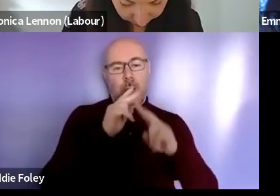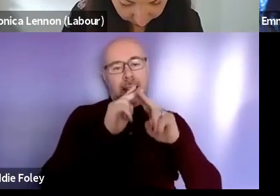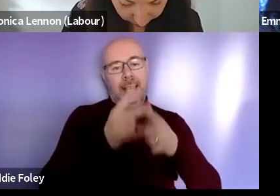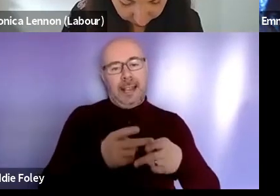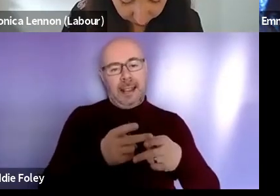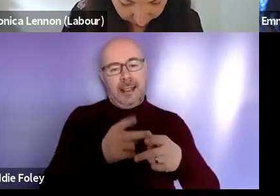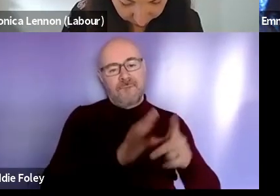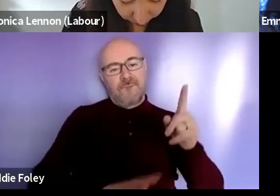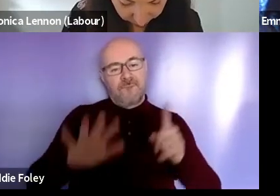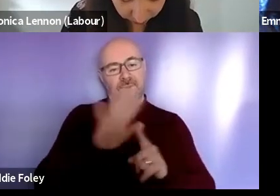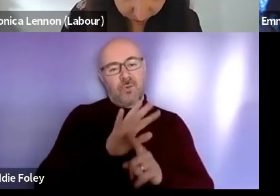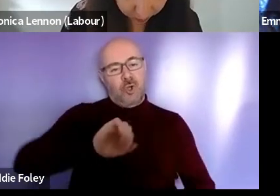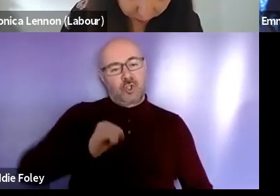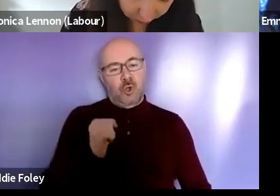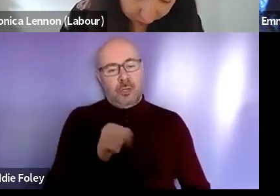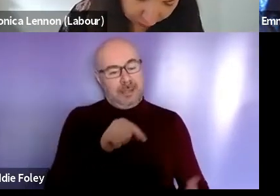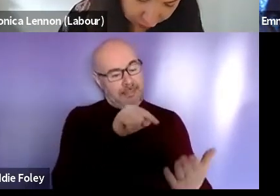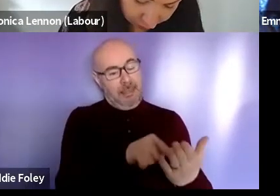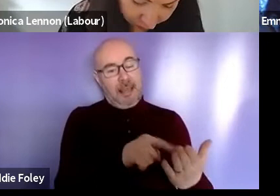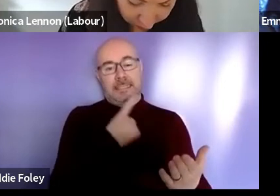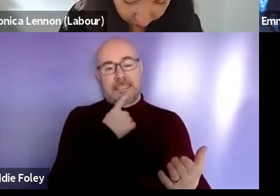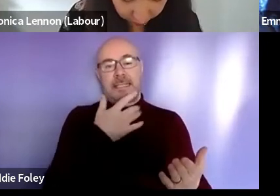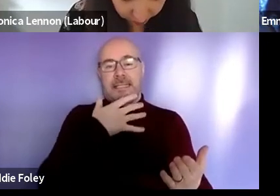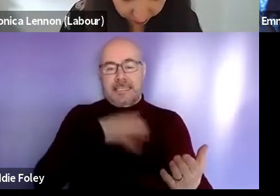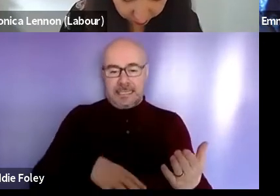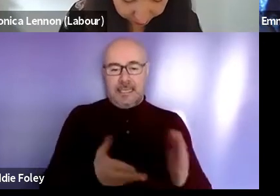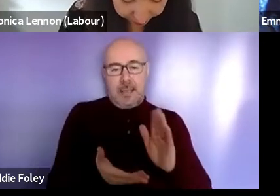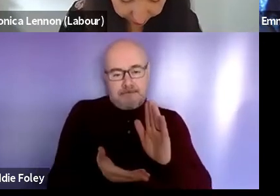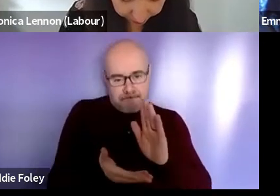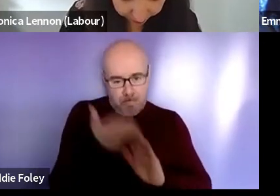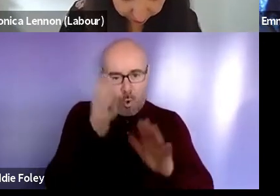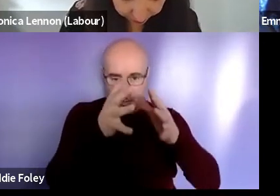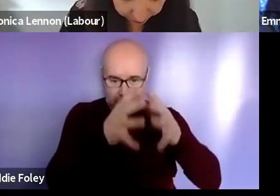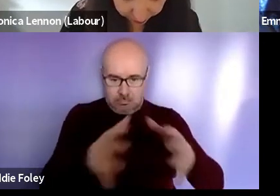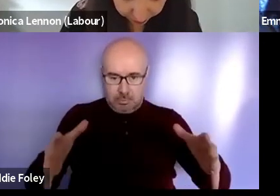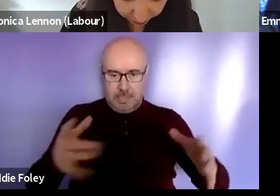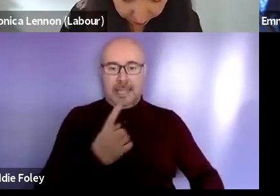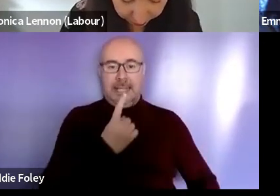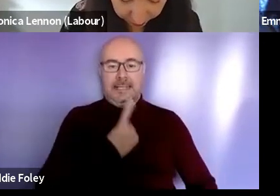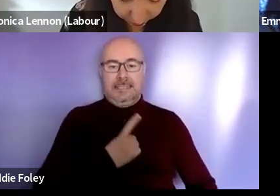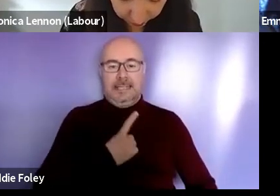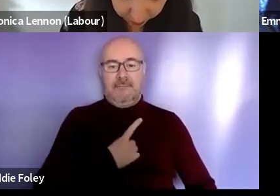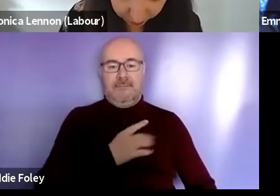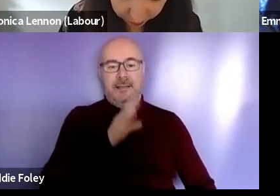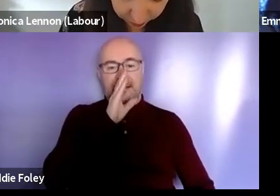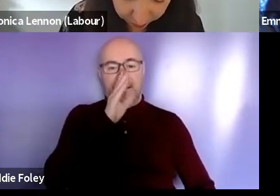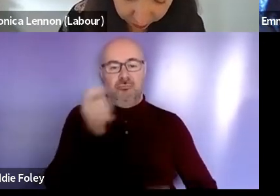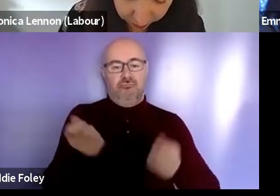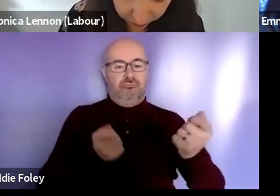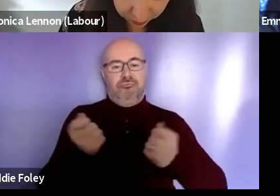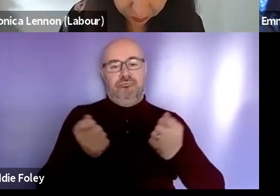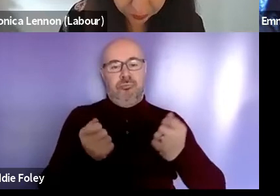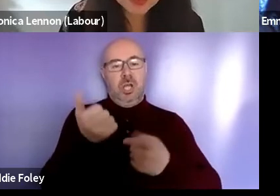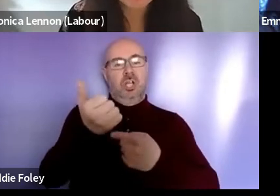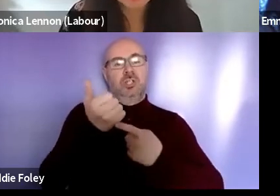more investment in self-directed support, so that people, for instance, can put together their own care packages rather than having to take what